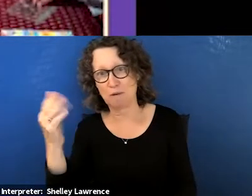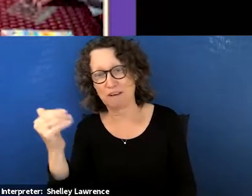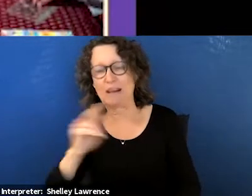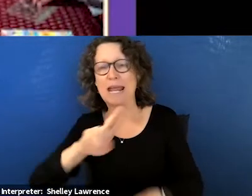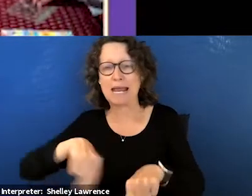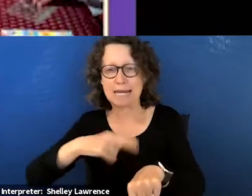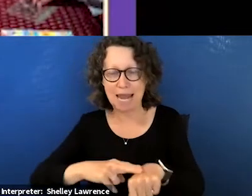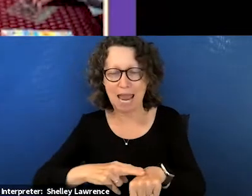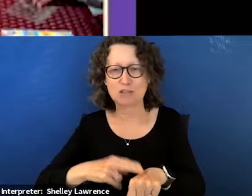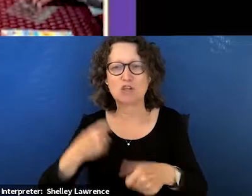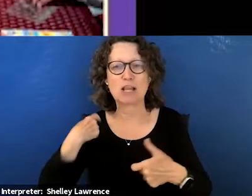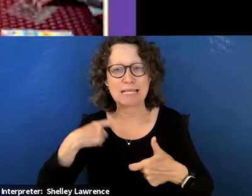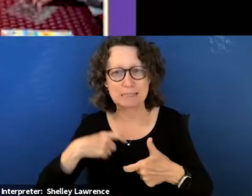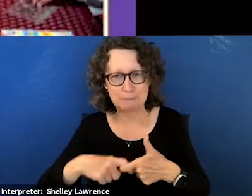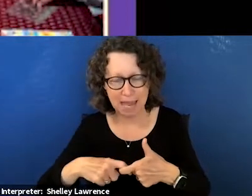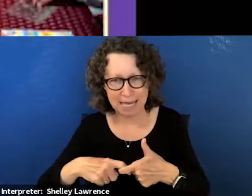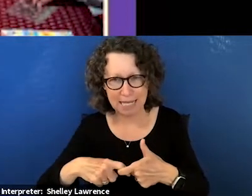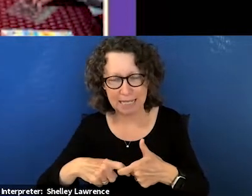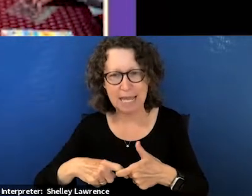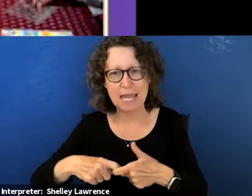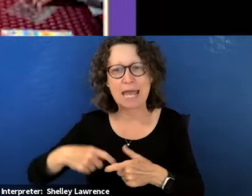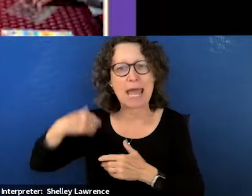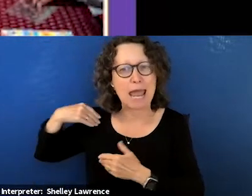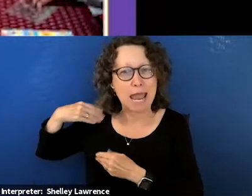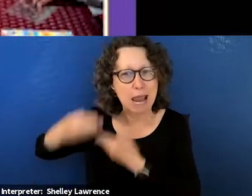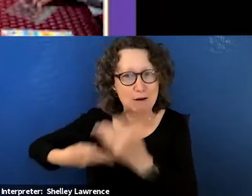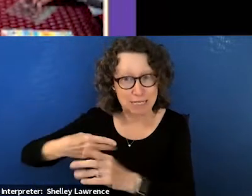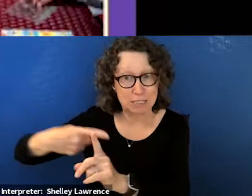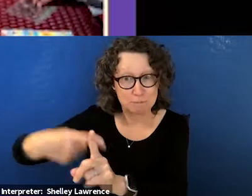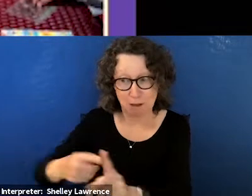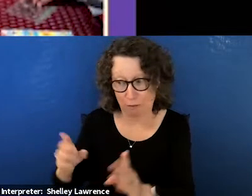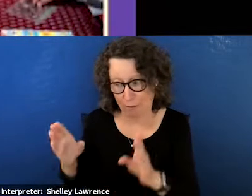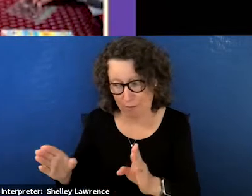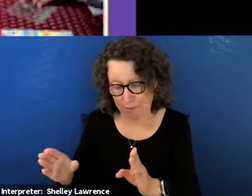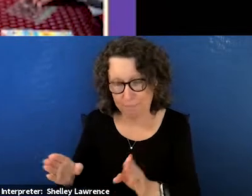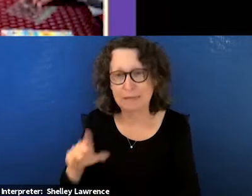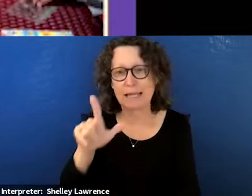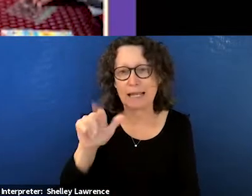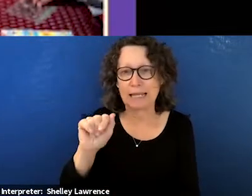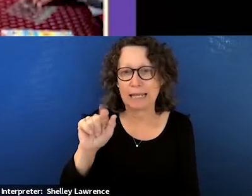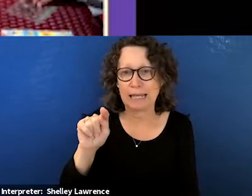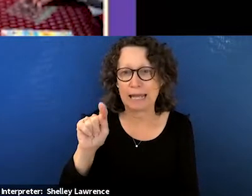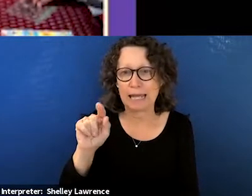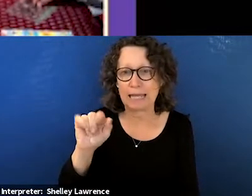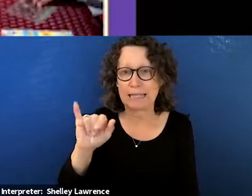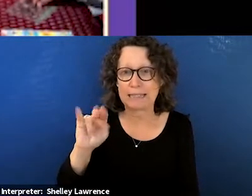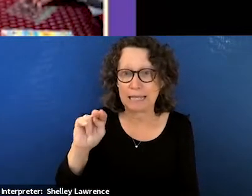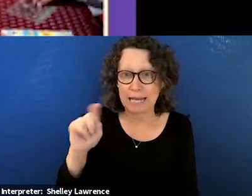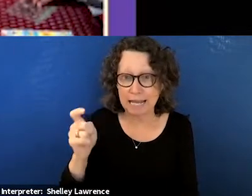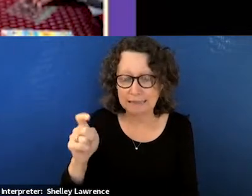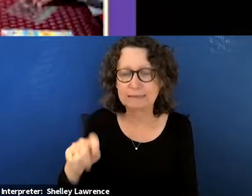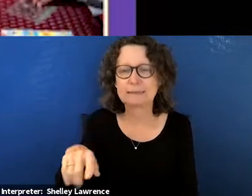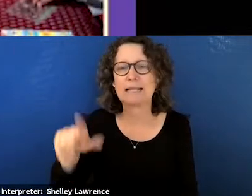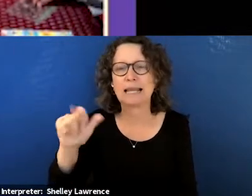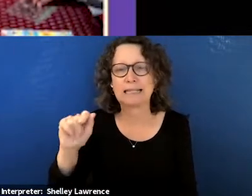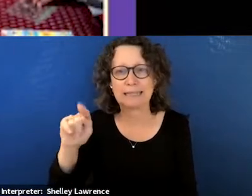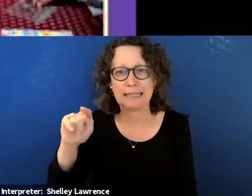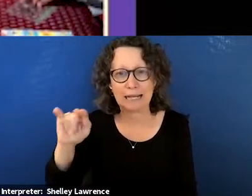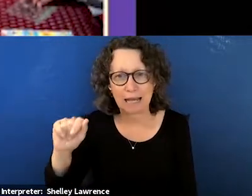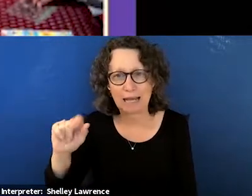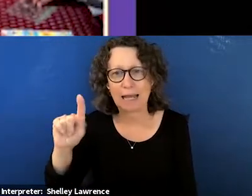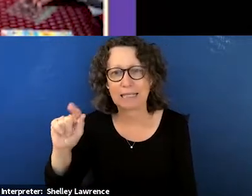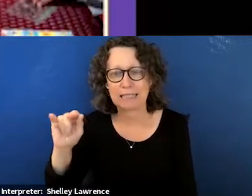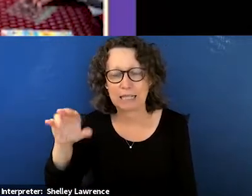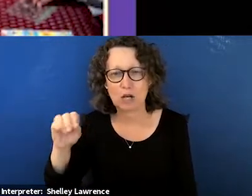National Hispanic Heritage Month, or Latinx, Latina, Latino Month. Across the district,